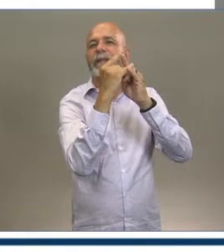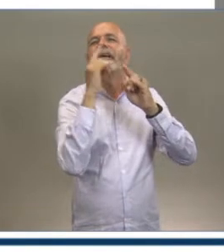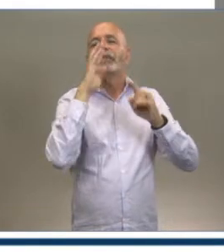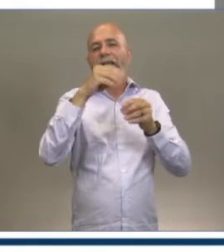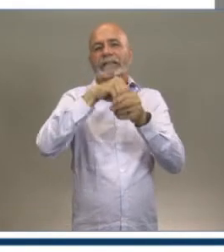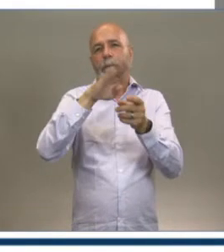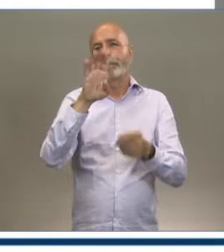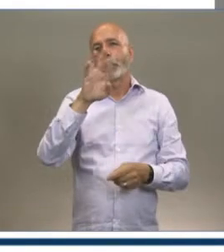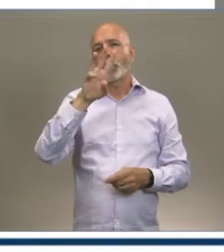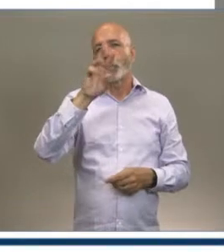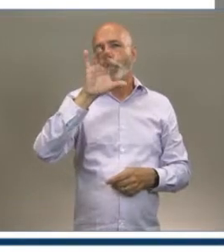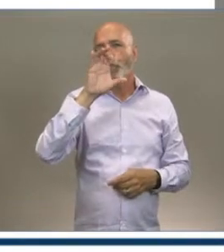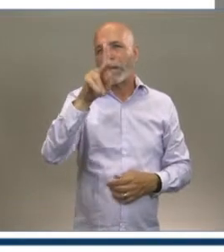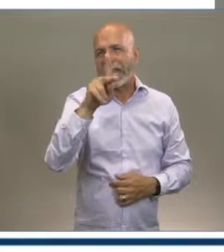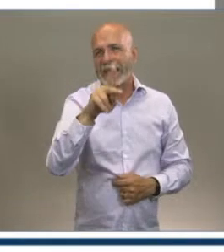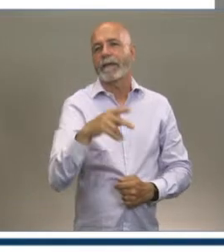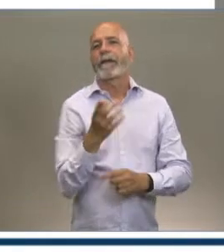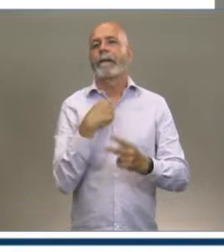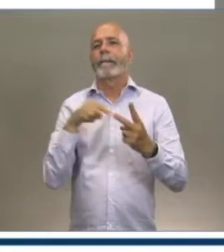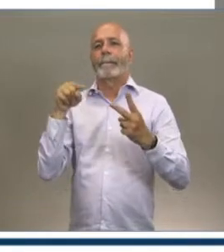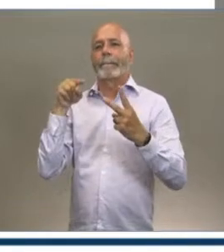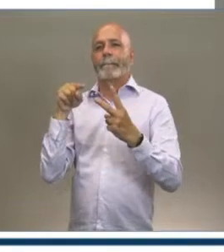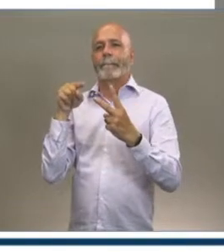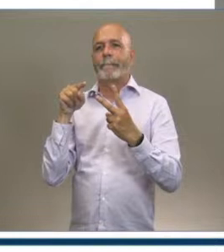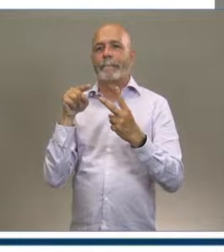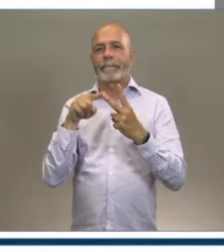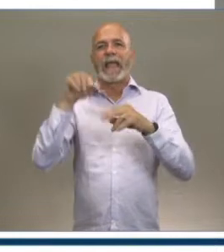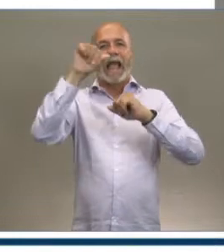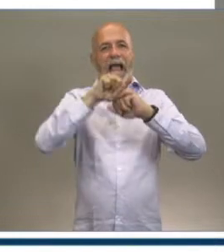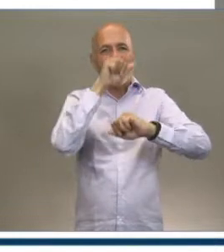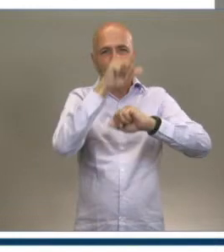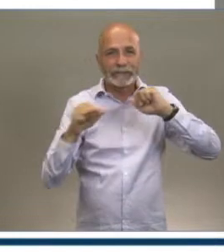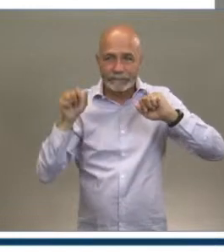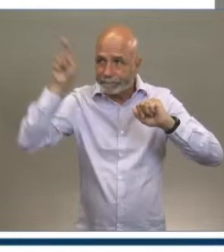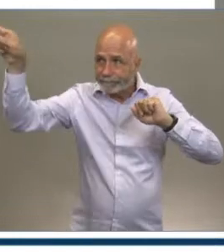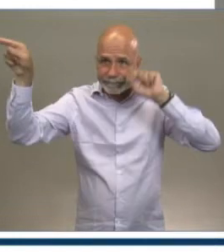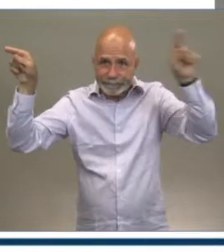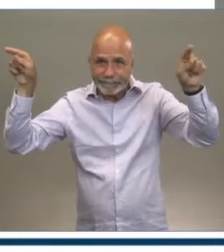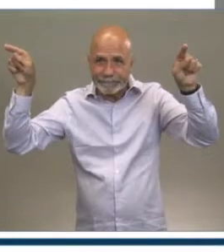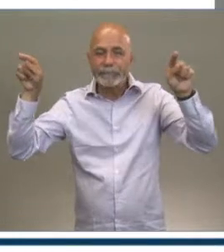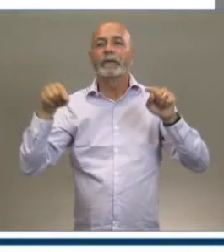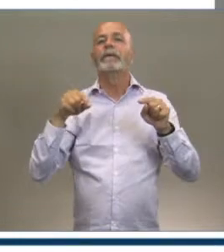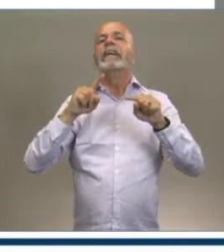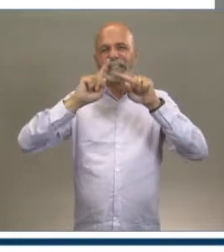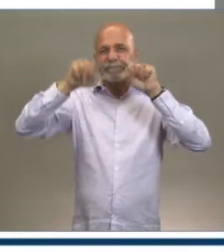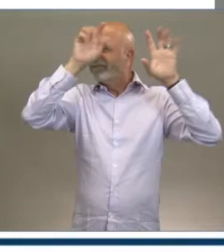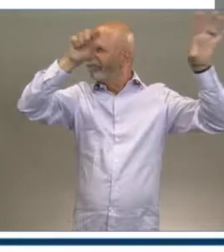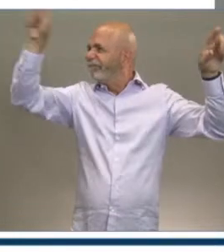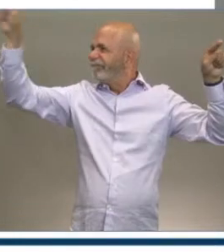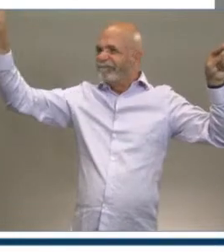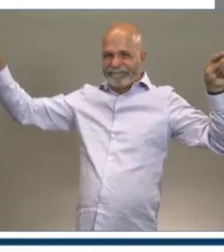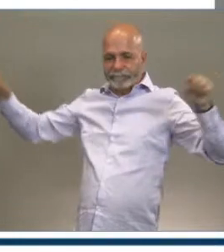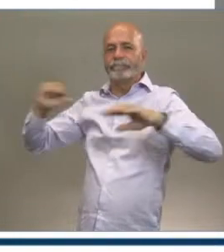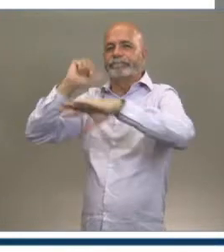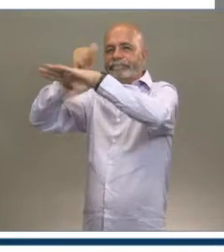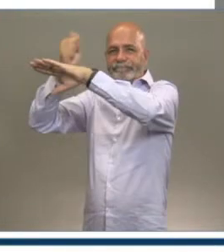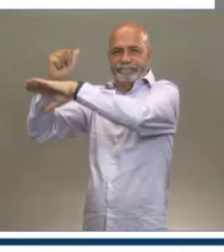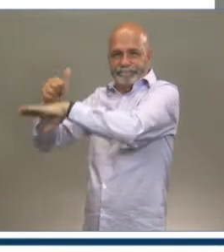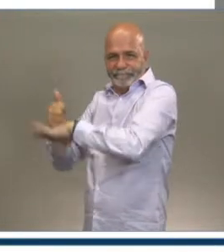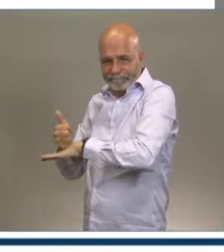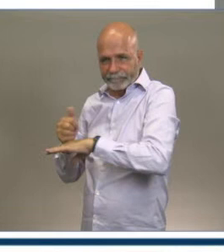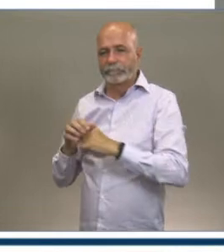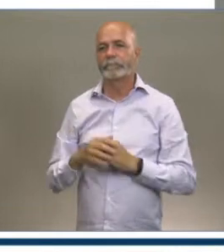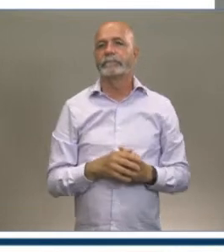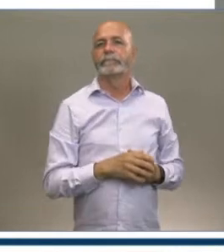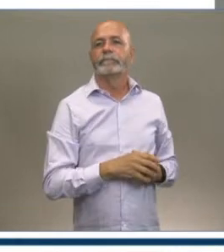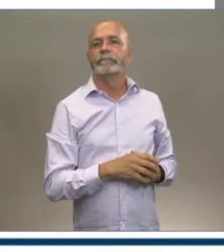Martha's Hospital in Antigonish, which will complement the existing clinic at St. FX University. And the first of